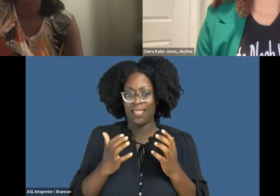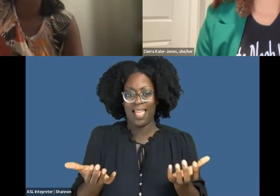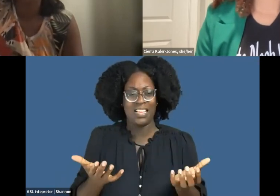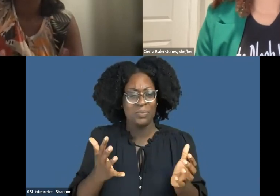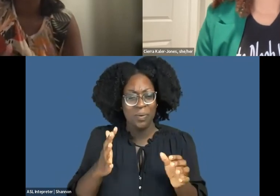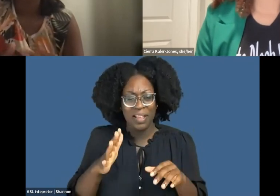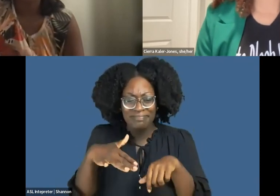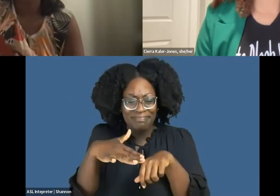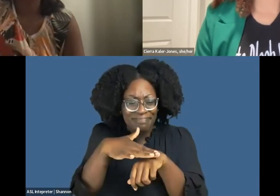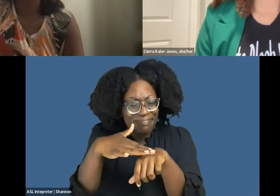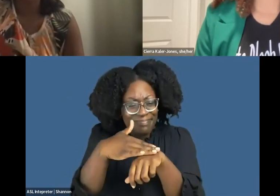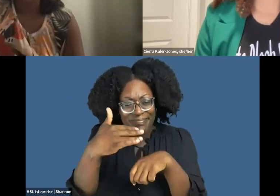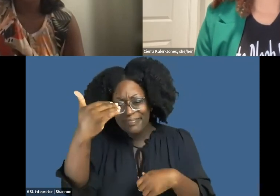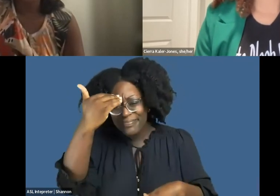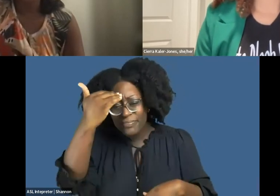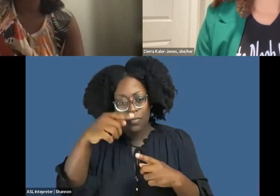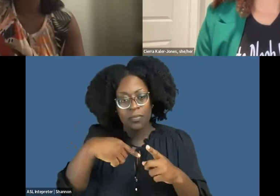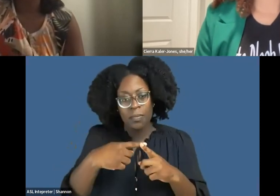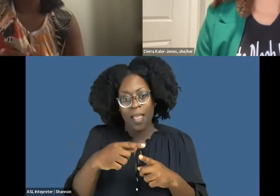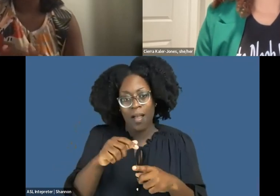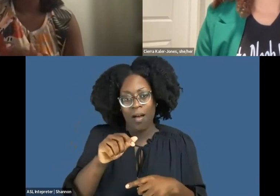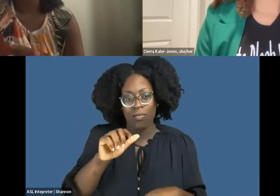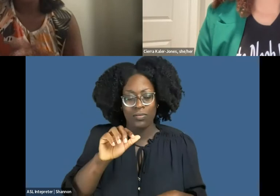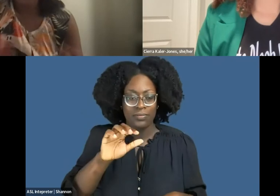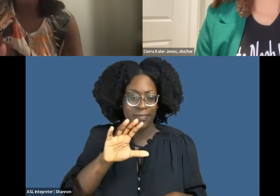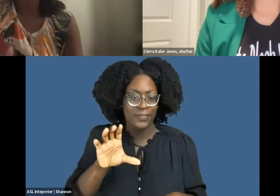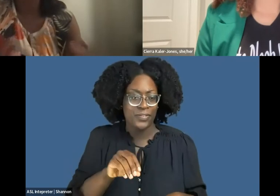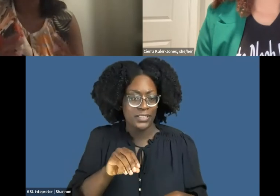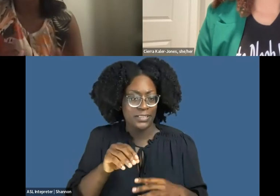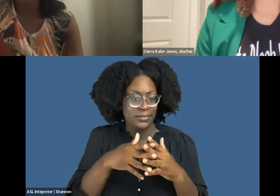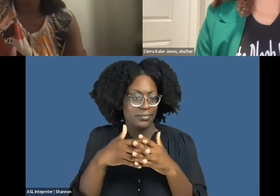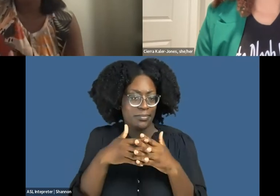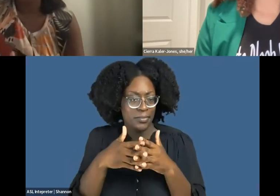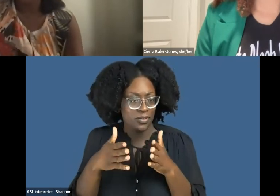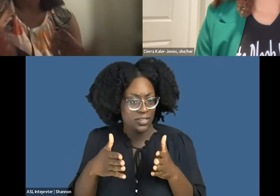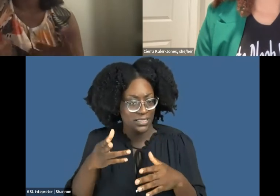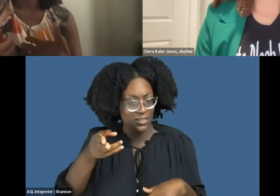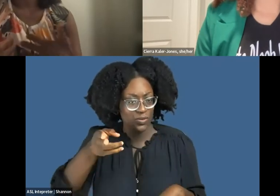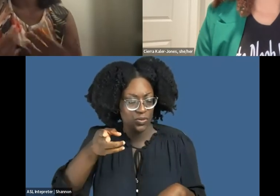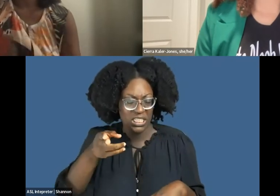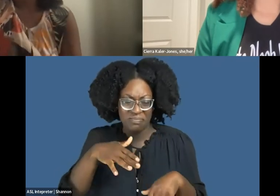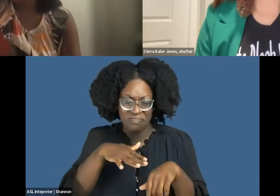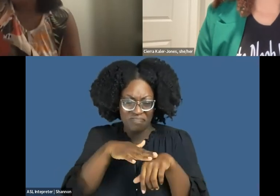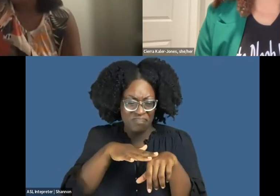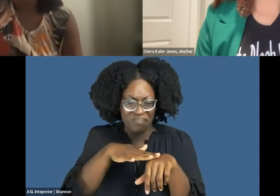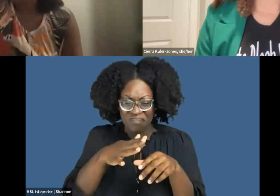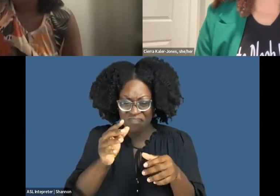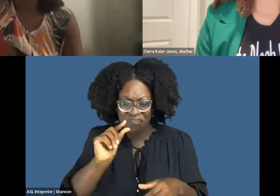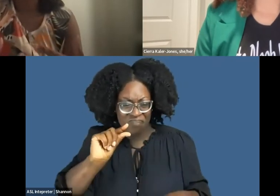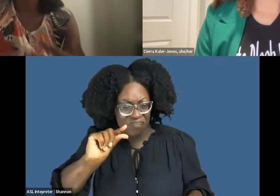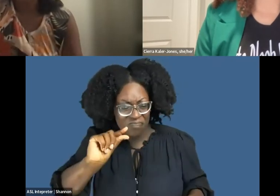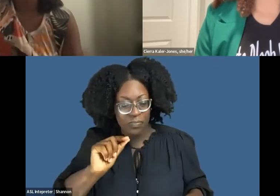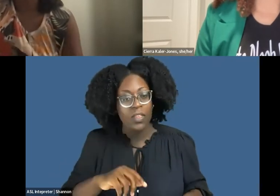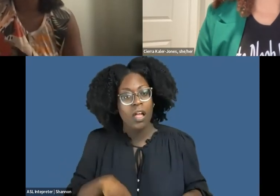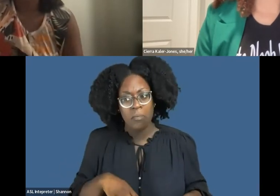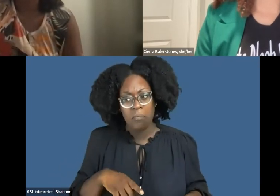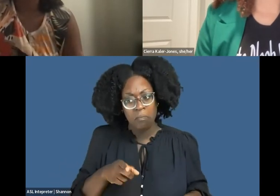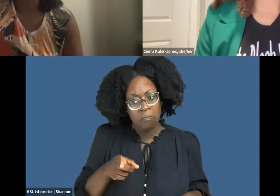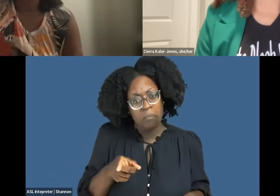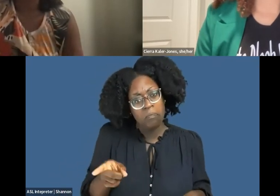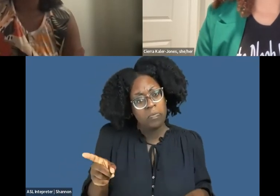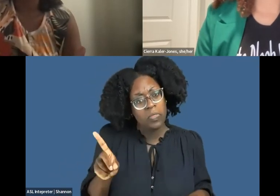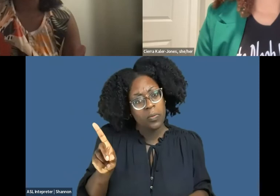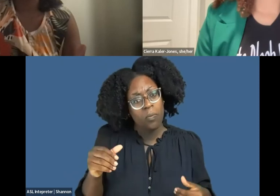from the start, right? And I believe, though, I am not, they have a textbook, right? There's nothing that